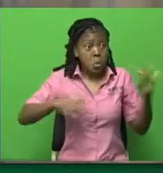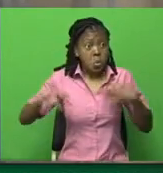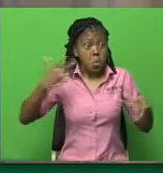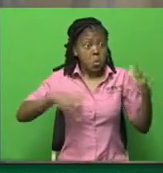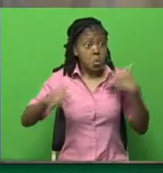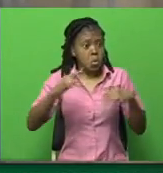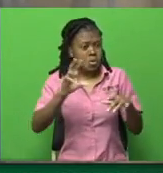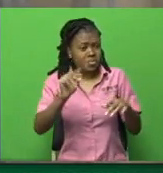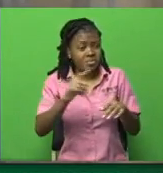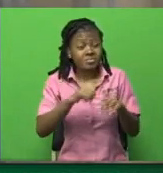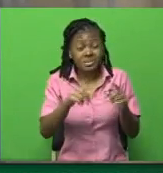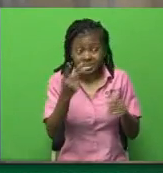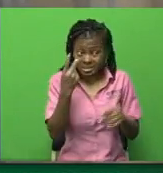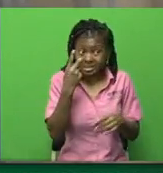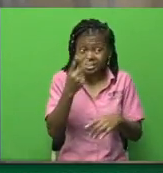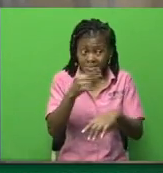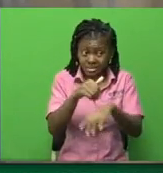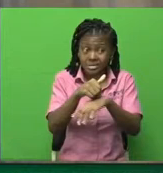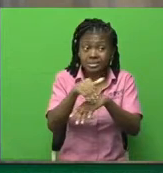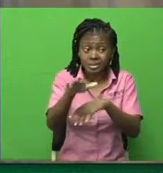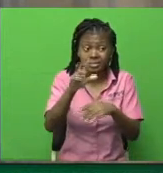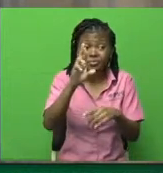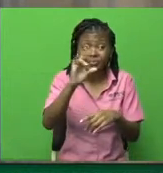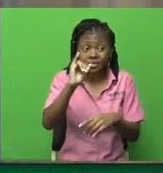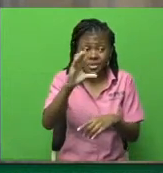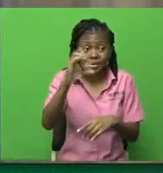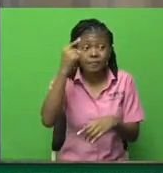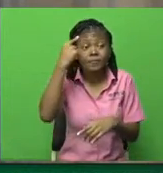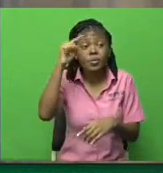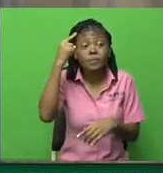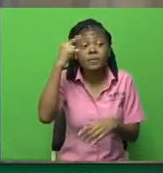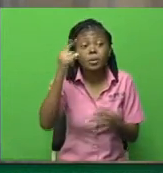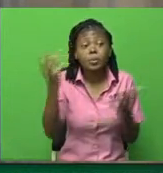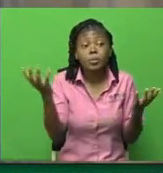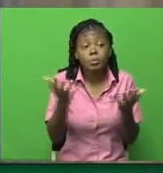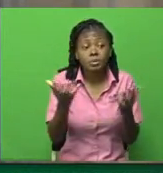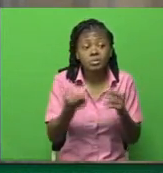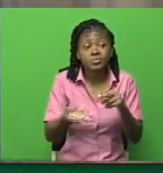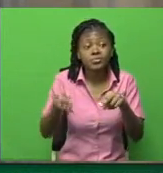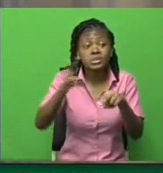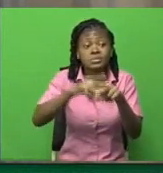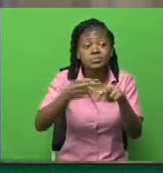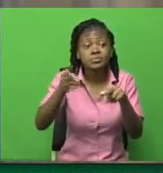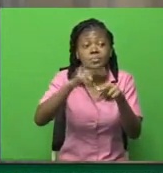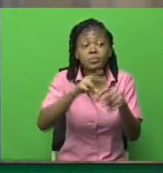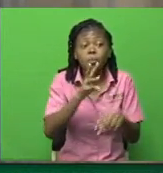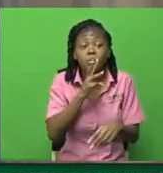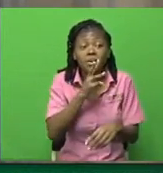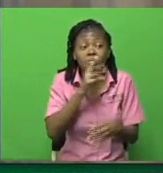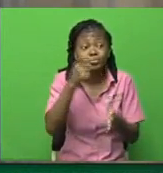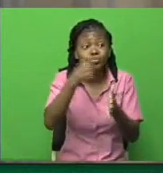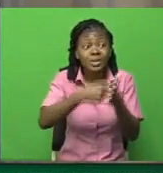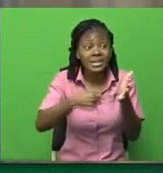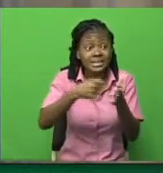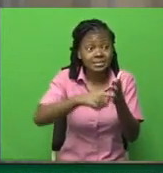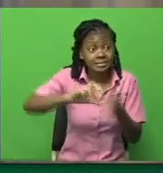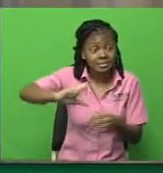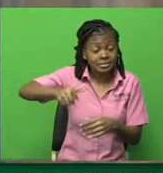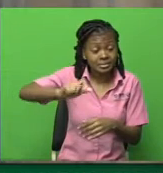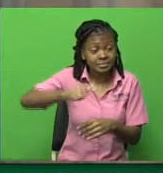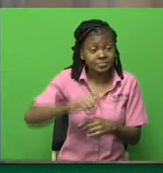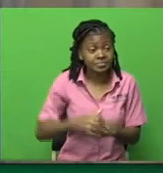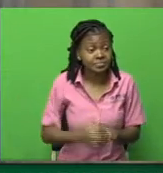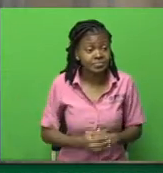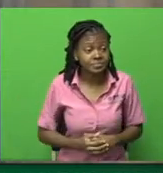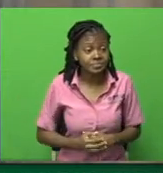plan to the Ric to make a case to increase water risk what is contained in our document